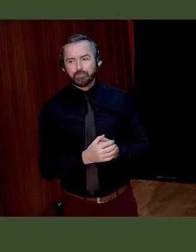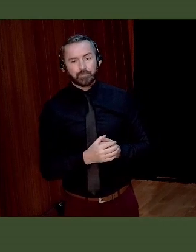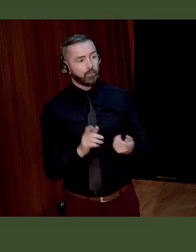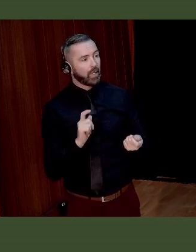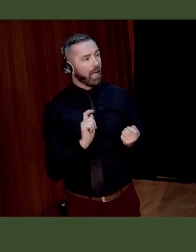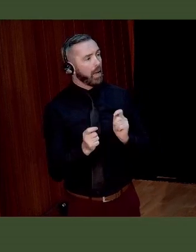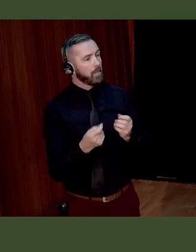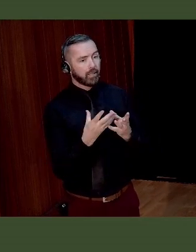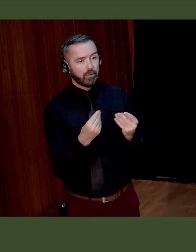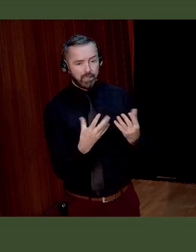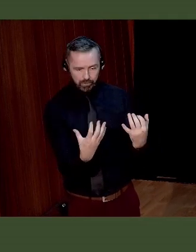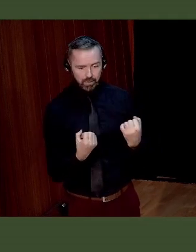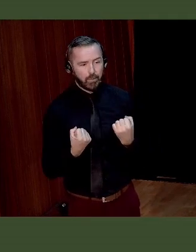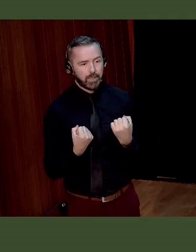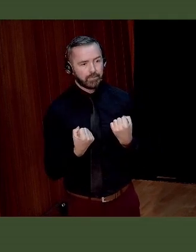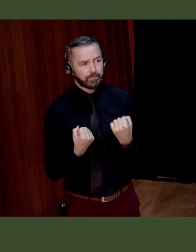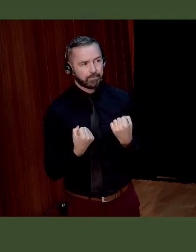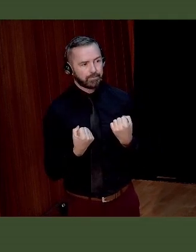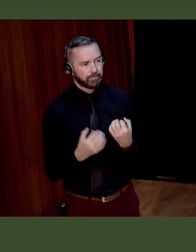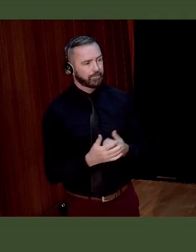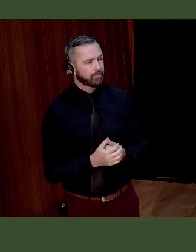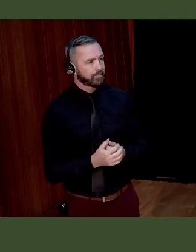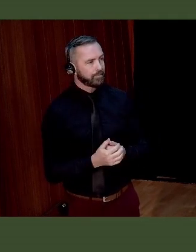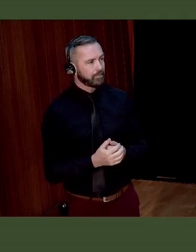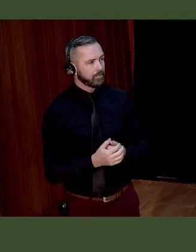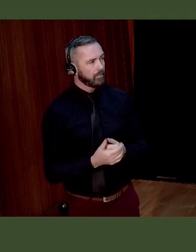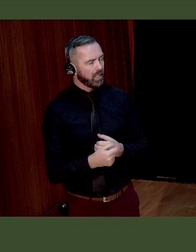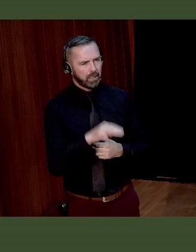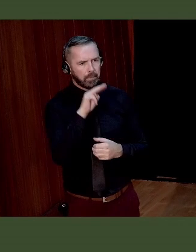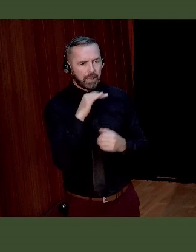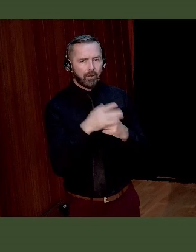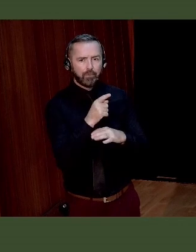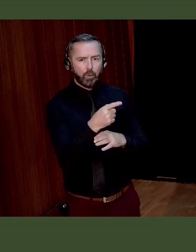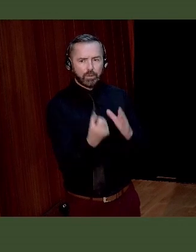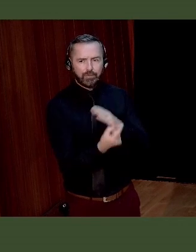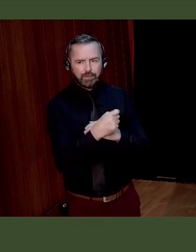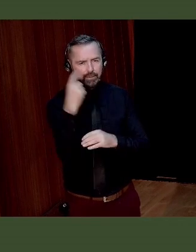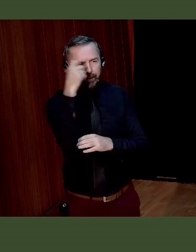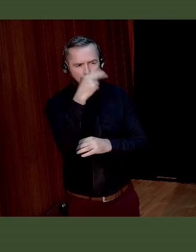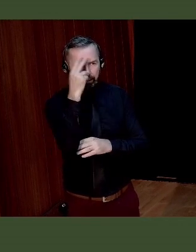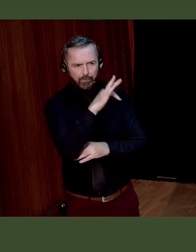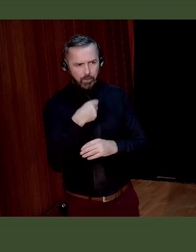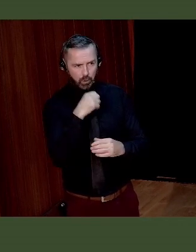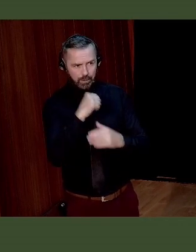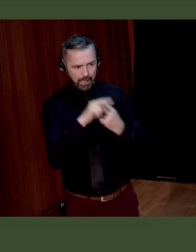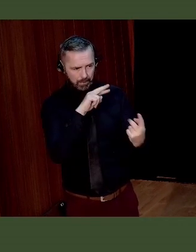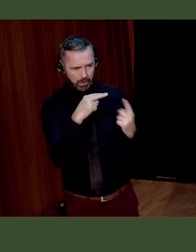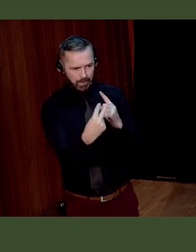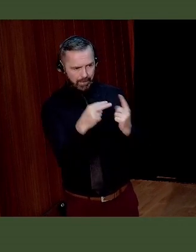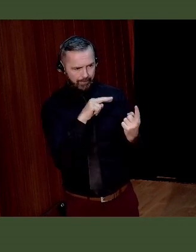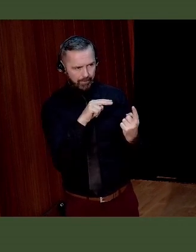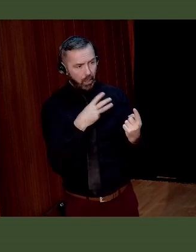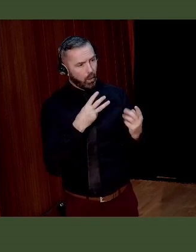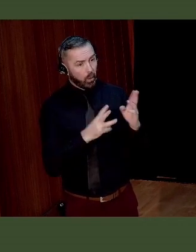The amended resolution was adopted. The meaning of those events is difficult to understand from today's perspective.